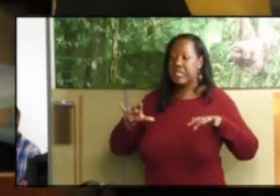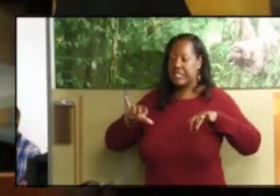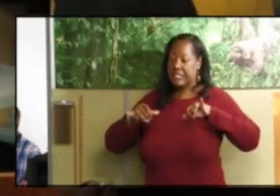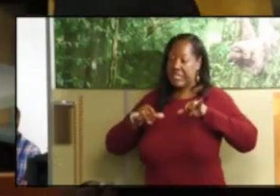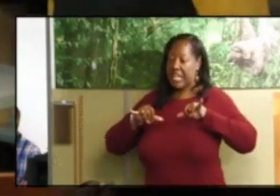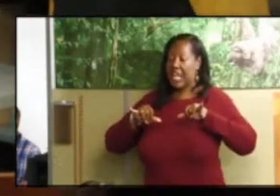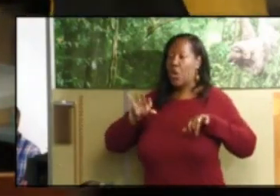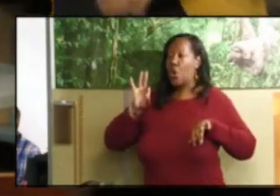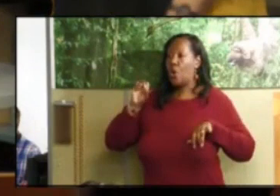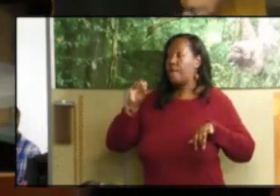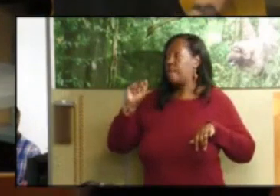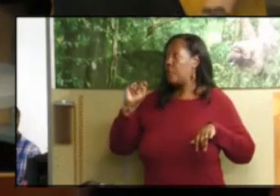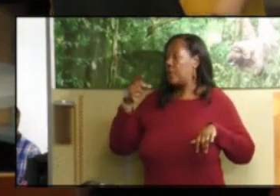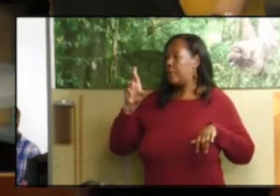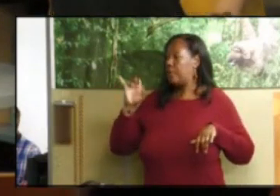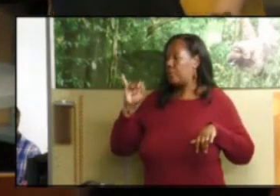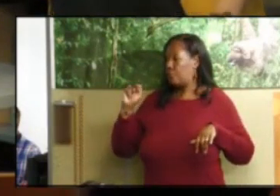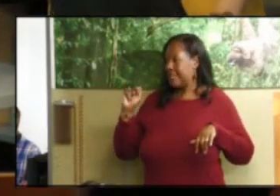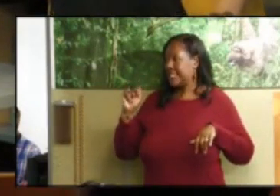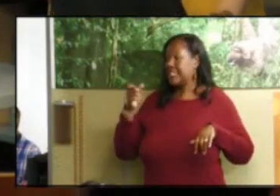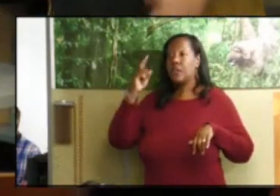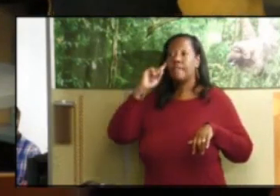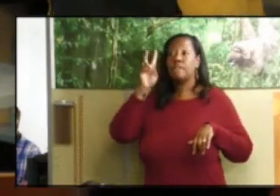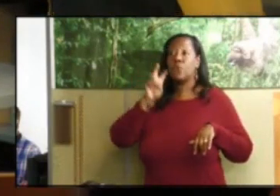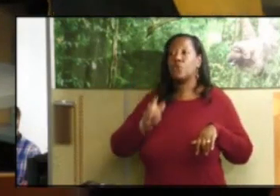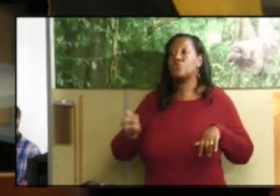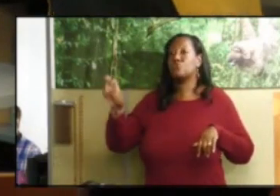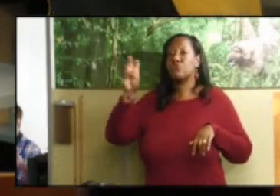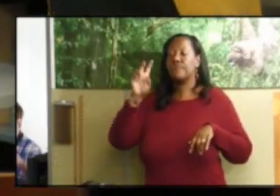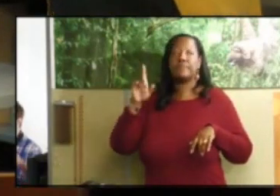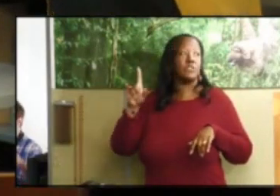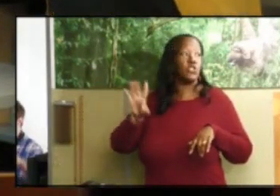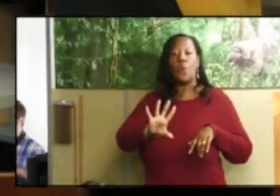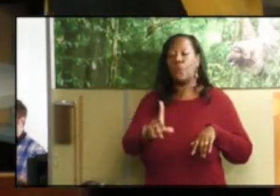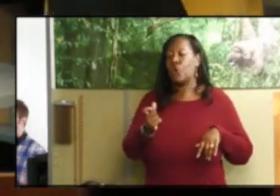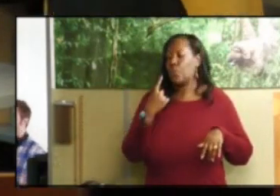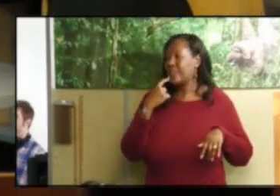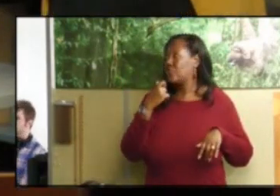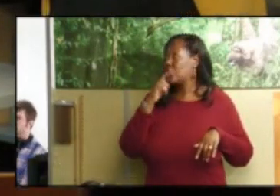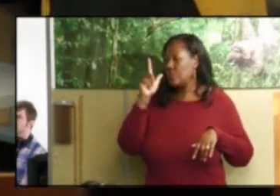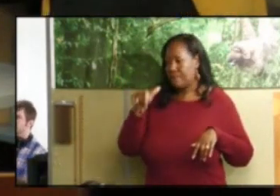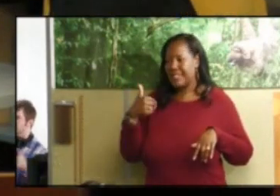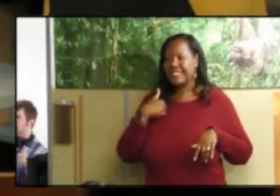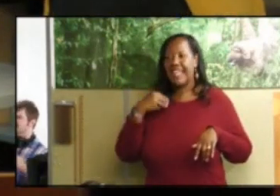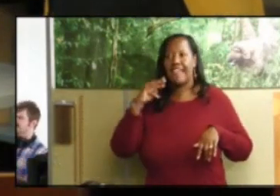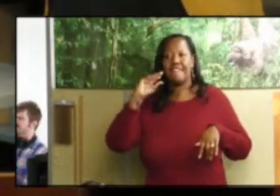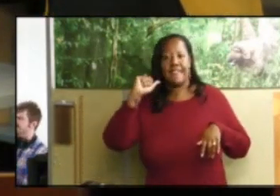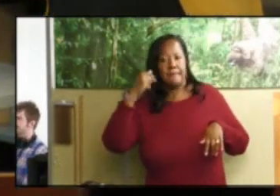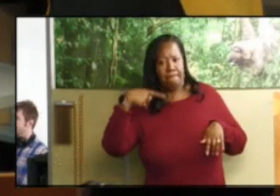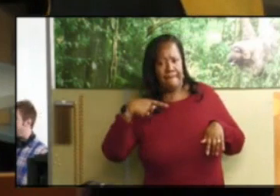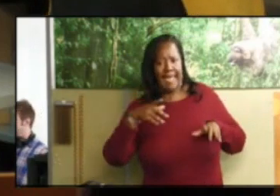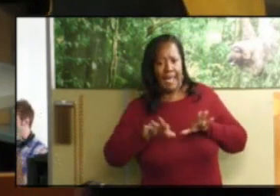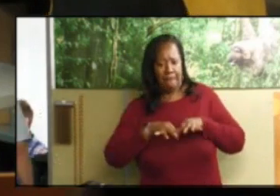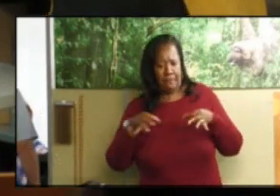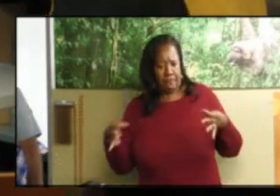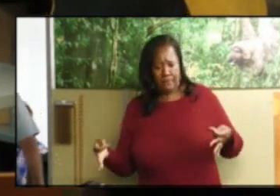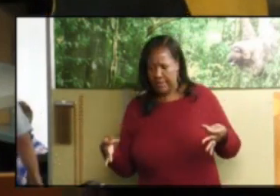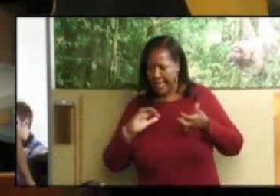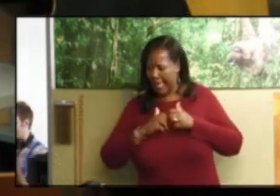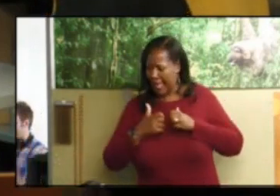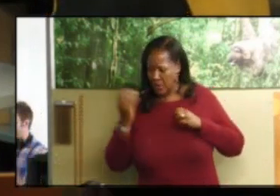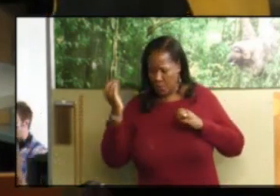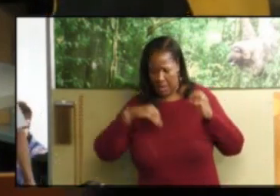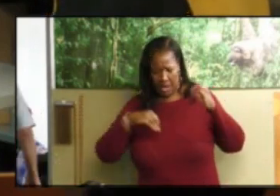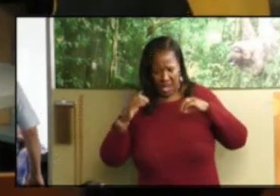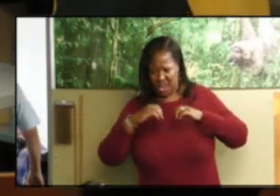know where to lay things out. For a traveling exhibit, the question was, you must have a map for how the exhibit goes together. There's